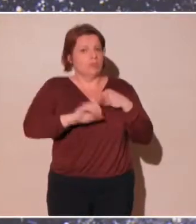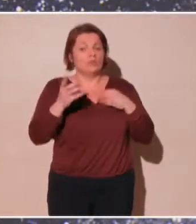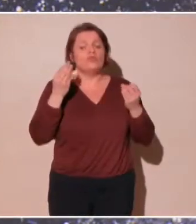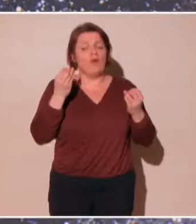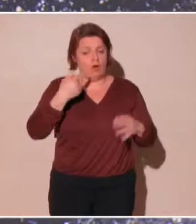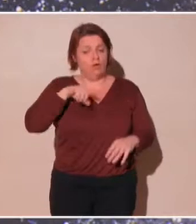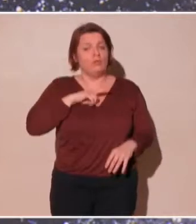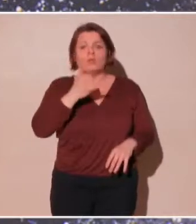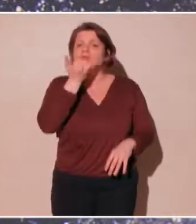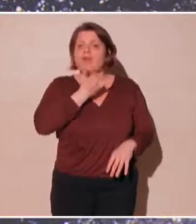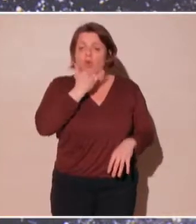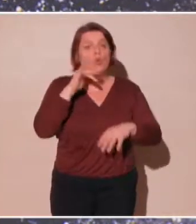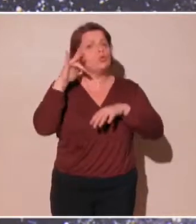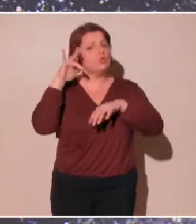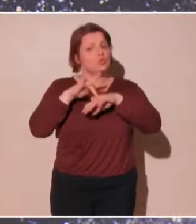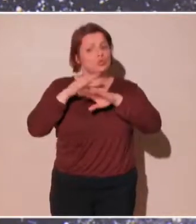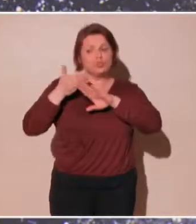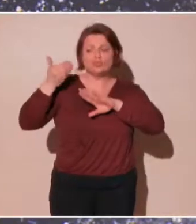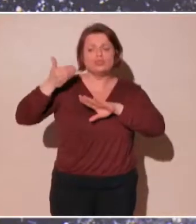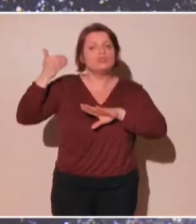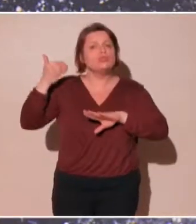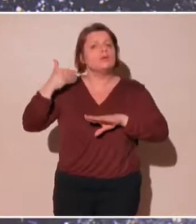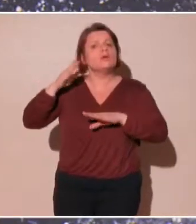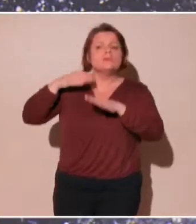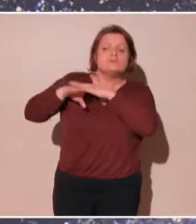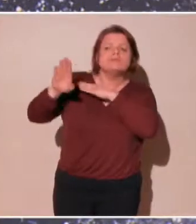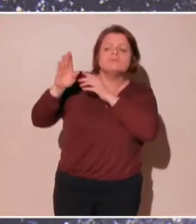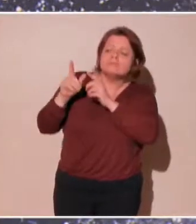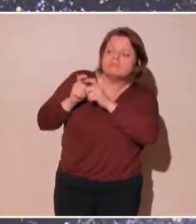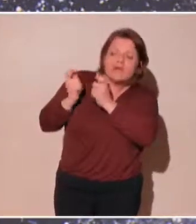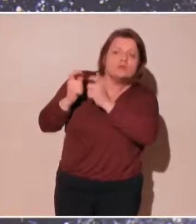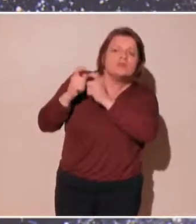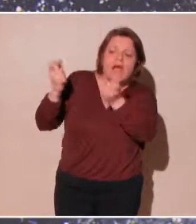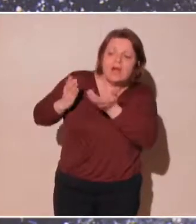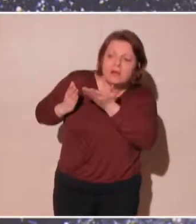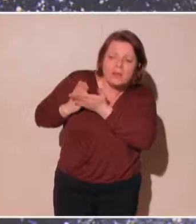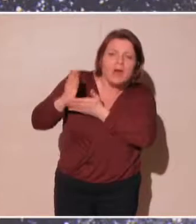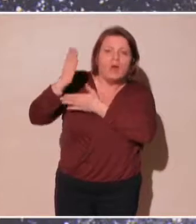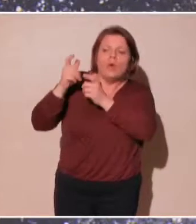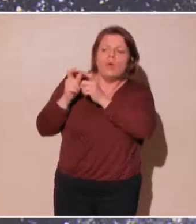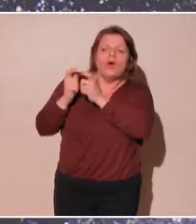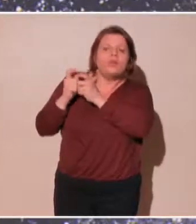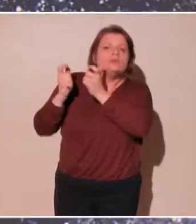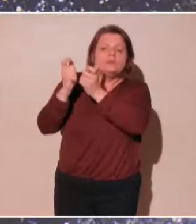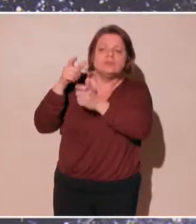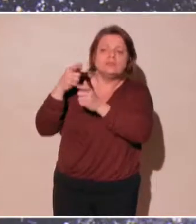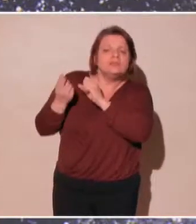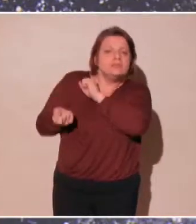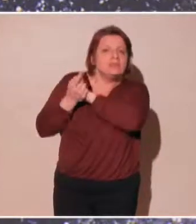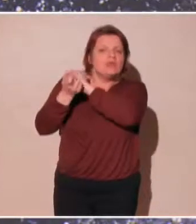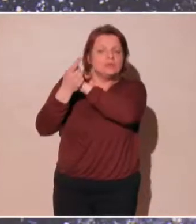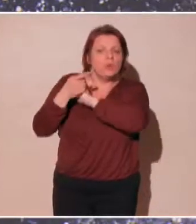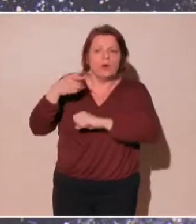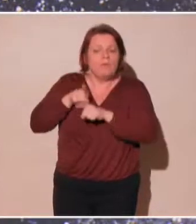advance, and therefore we have to reject it right from the beginning. This is something that we are known for. This is what we have done